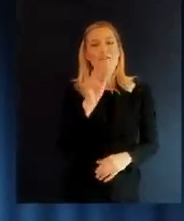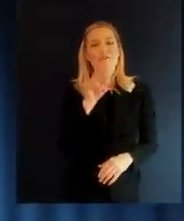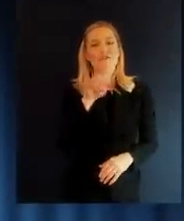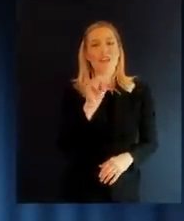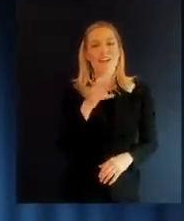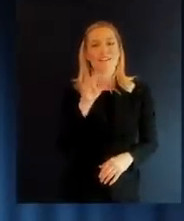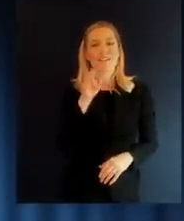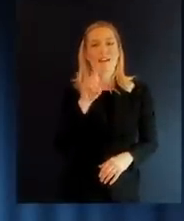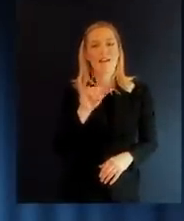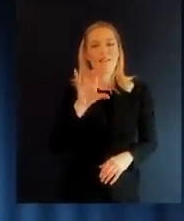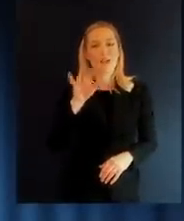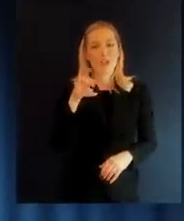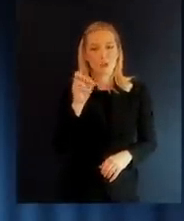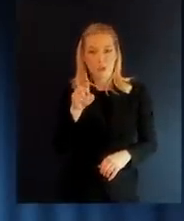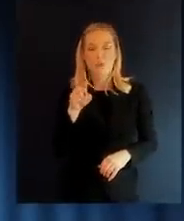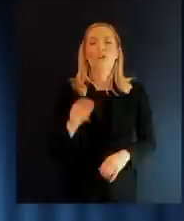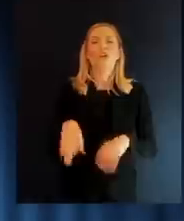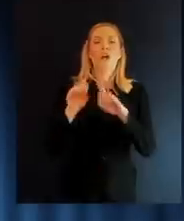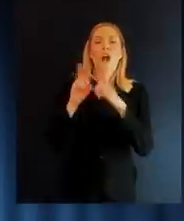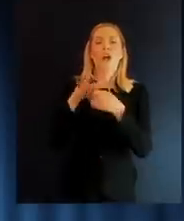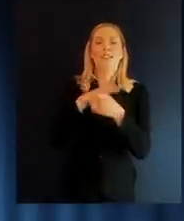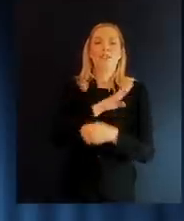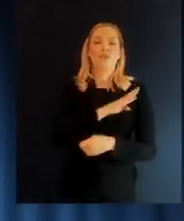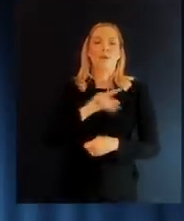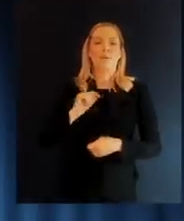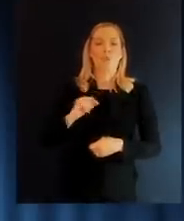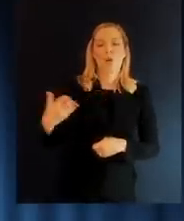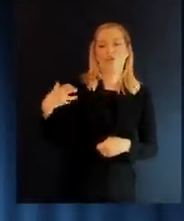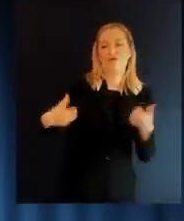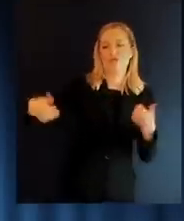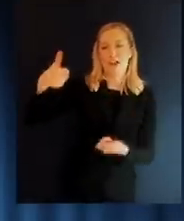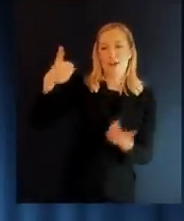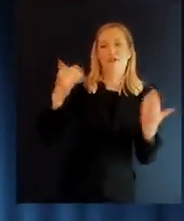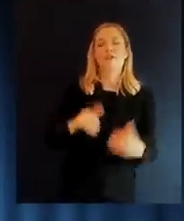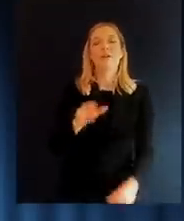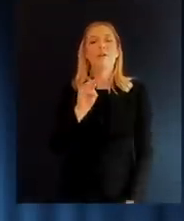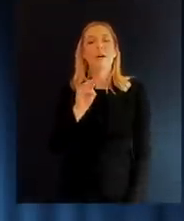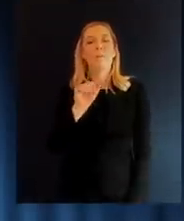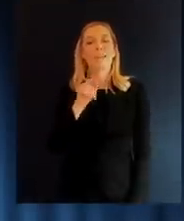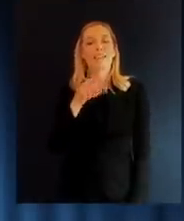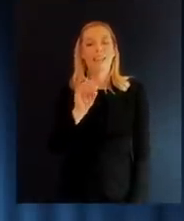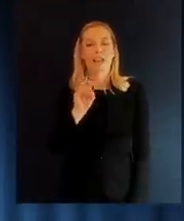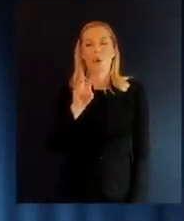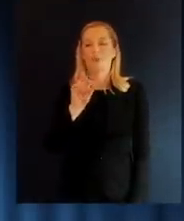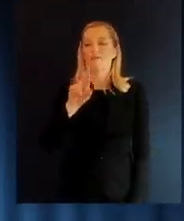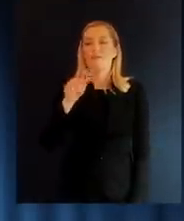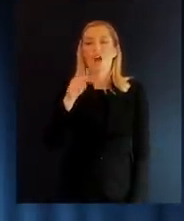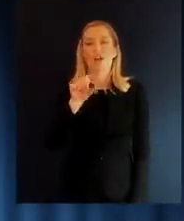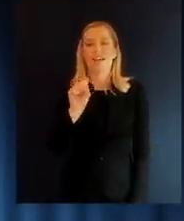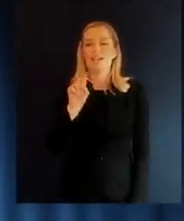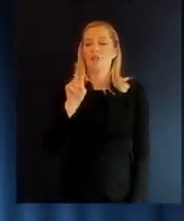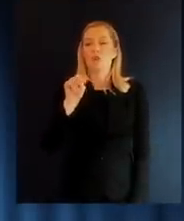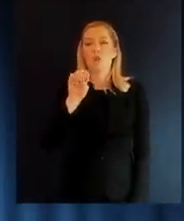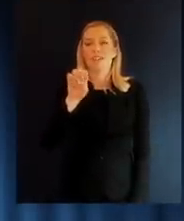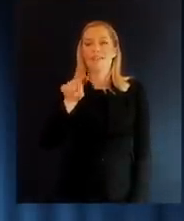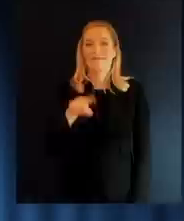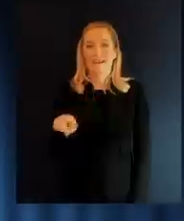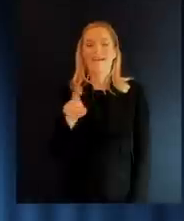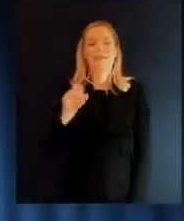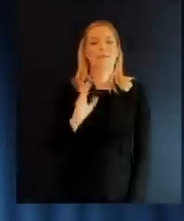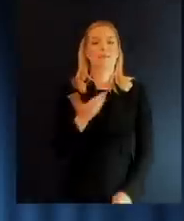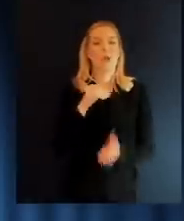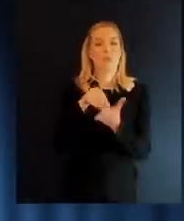our district board chair. Mateo Vargas Nunez, our student commencement speaker. And